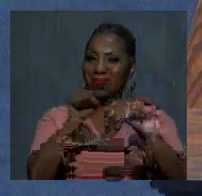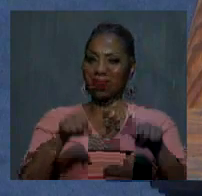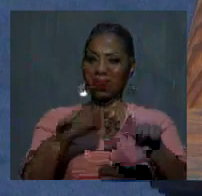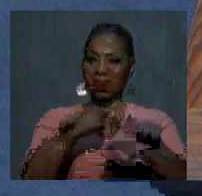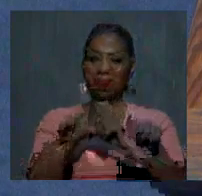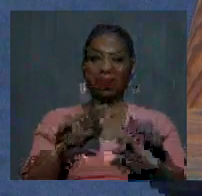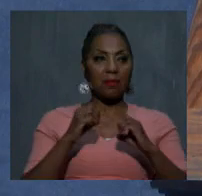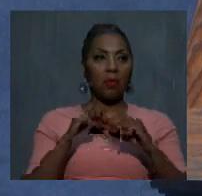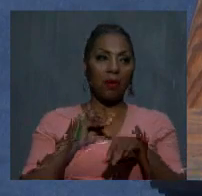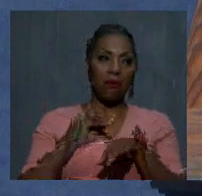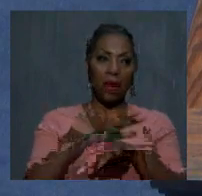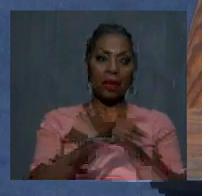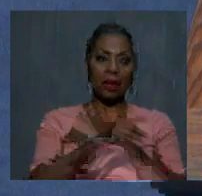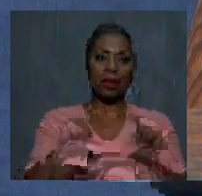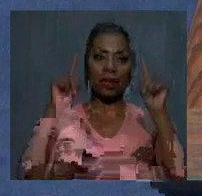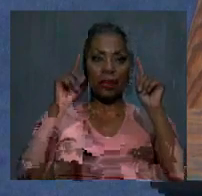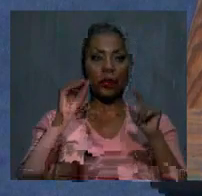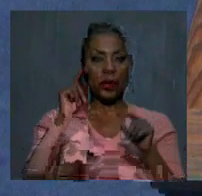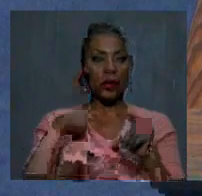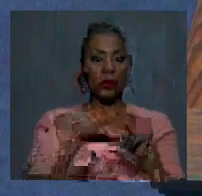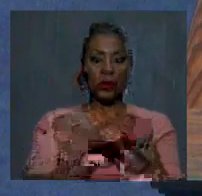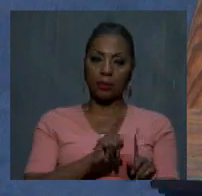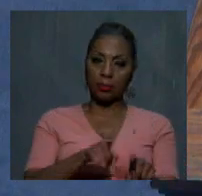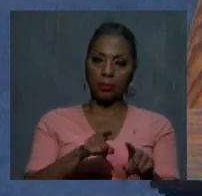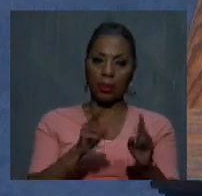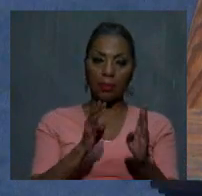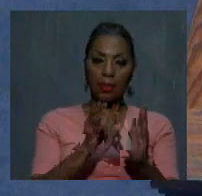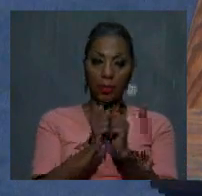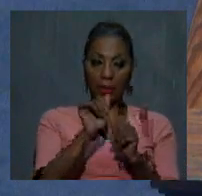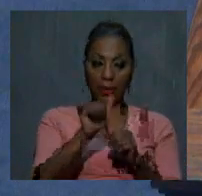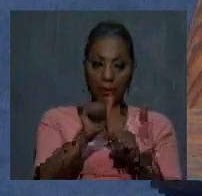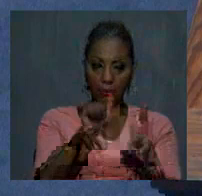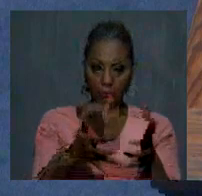So we have been getting some meetings